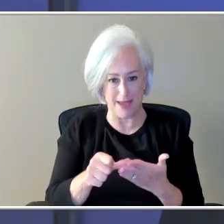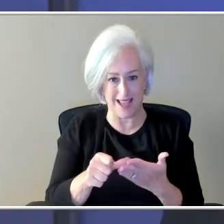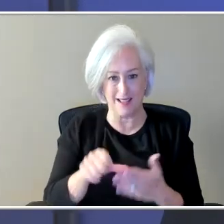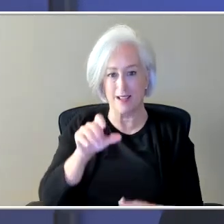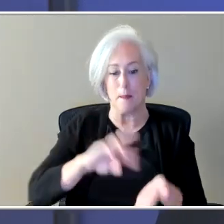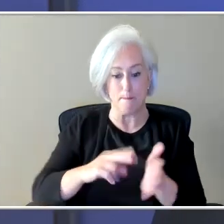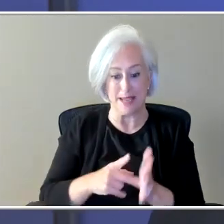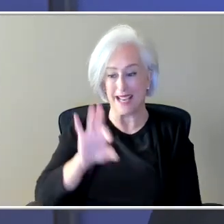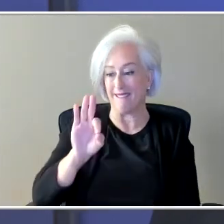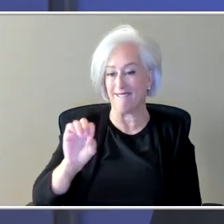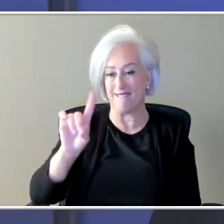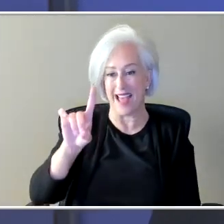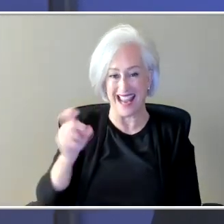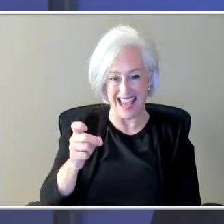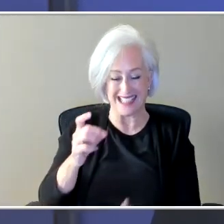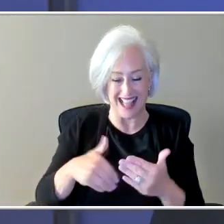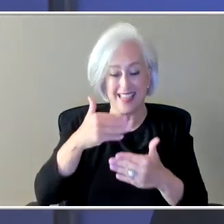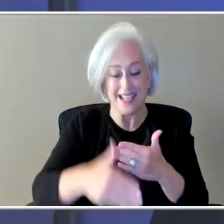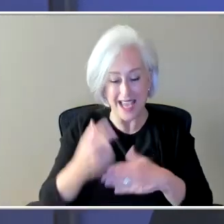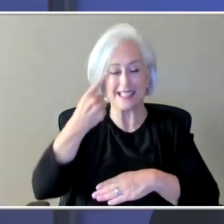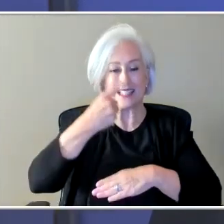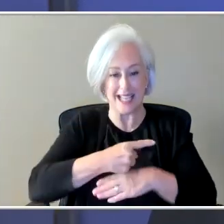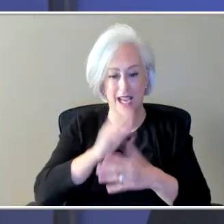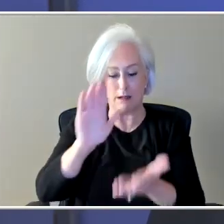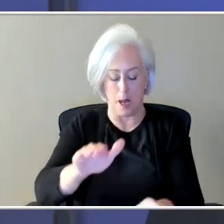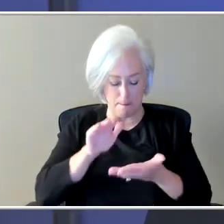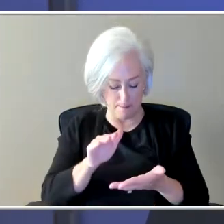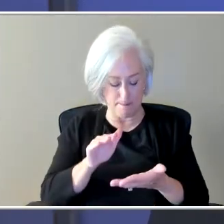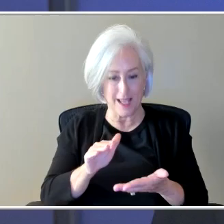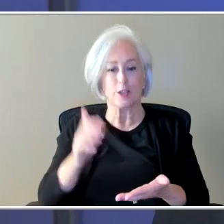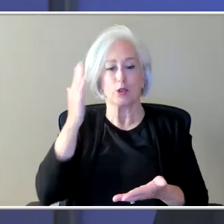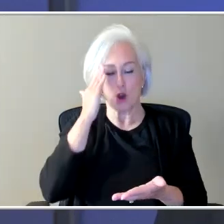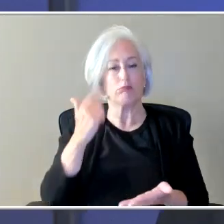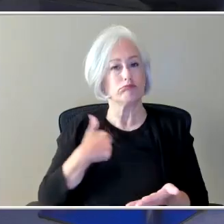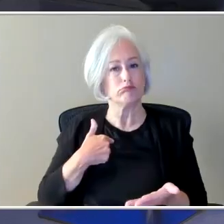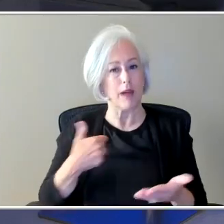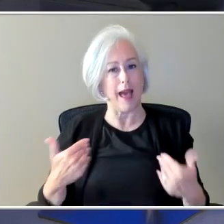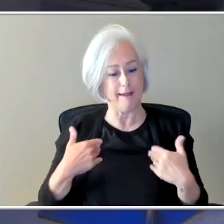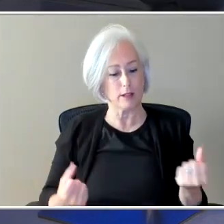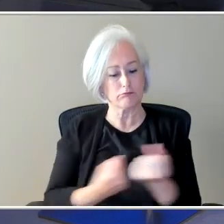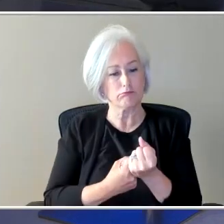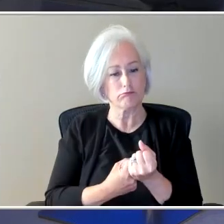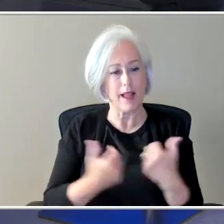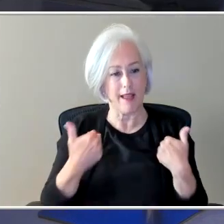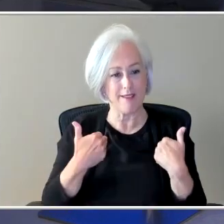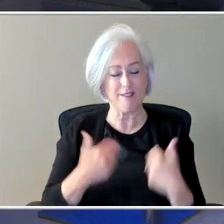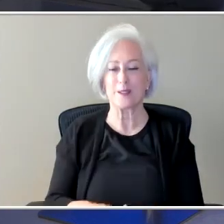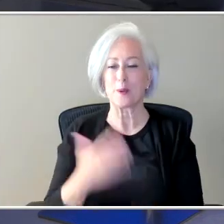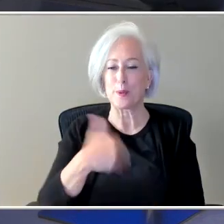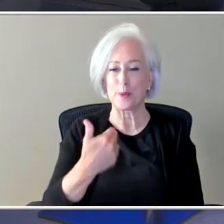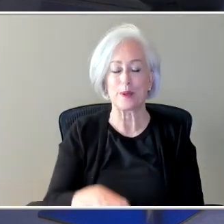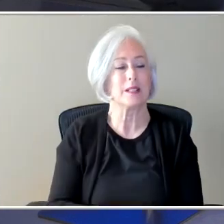day, and it was immediately like, hey, we've got you. And I was like, wow. Yeah. Another wow moment. Tell us about your meeting